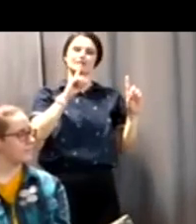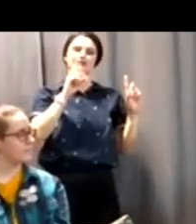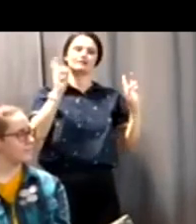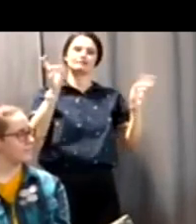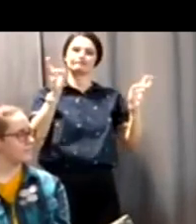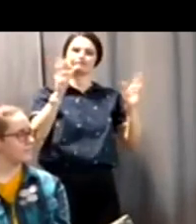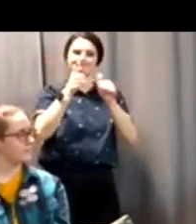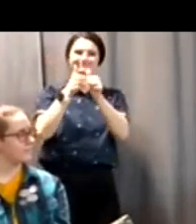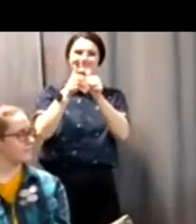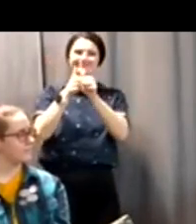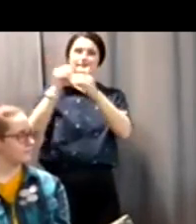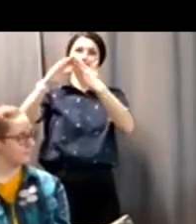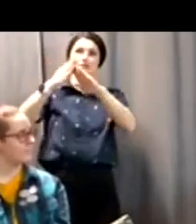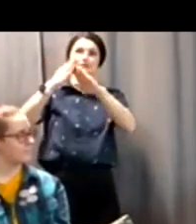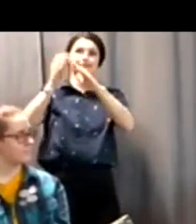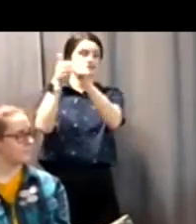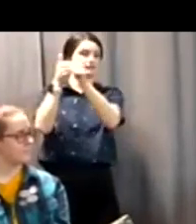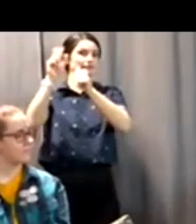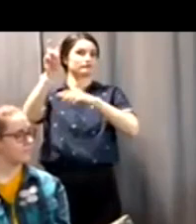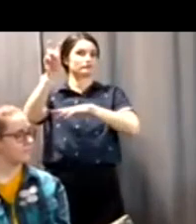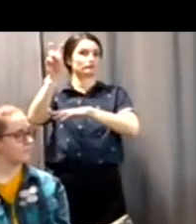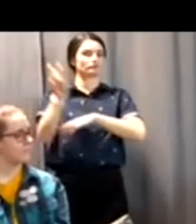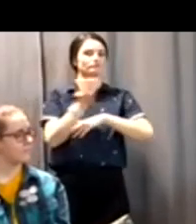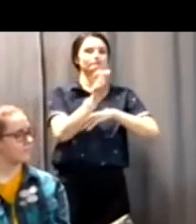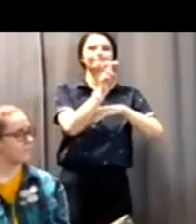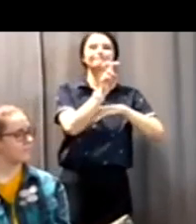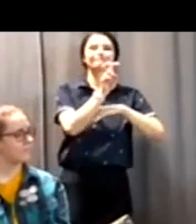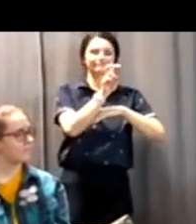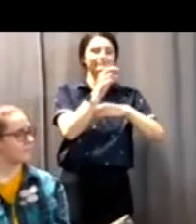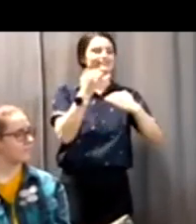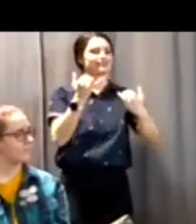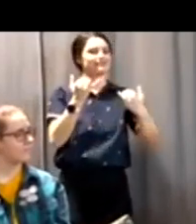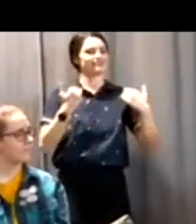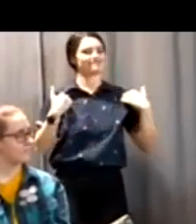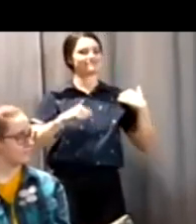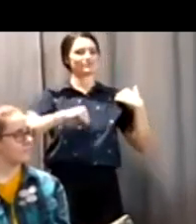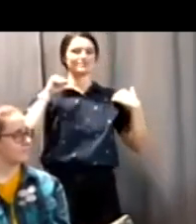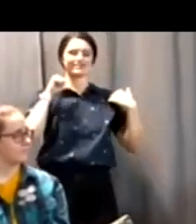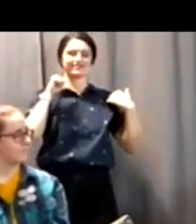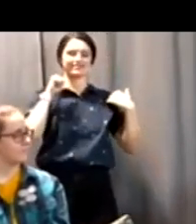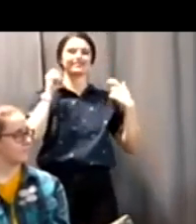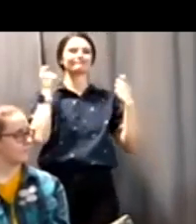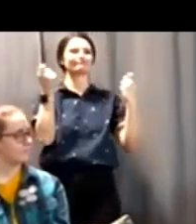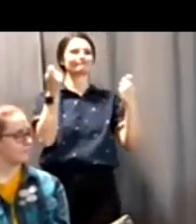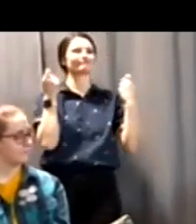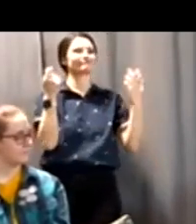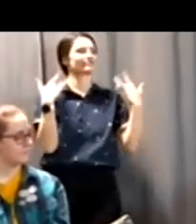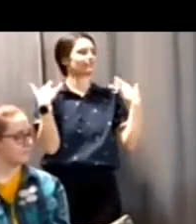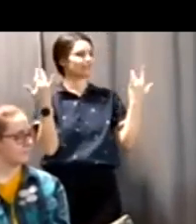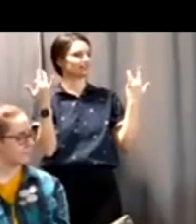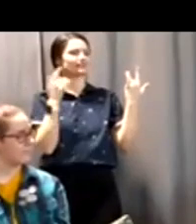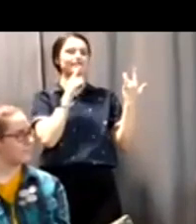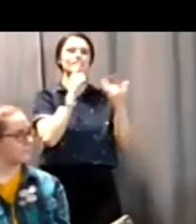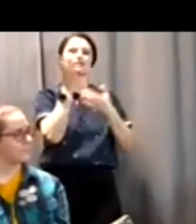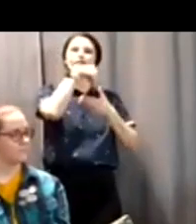of our community and our pride festivities, it can be more encompassing of all the communities that